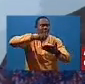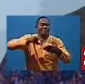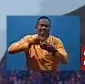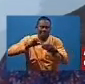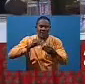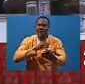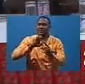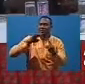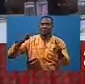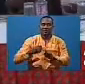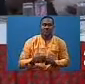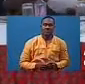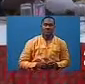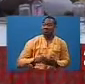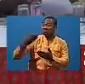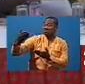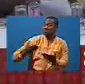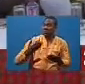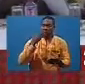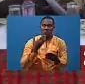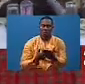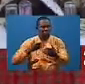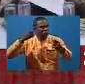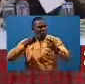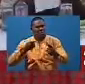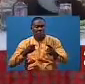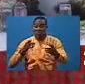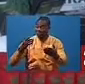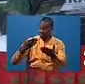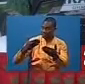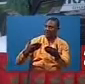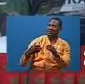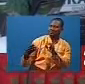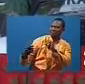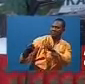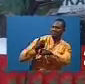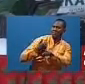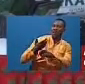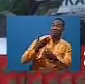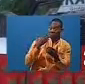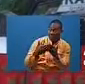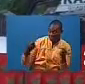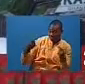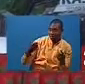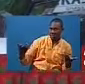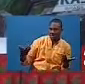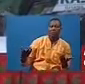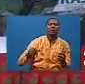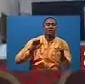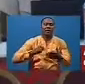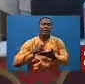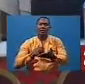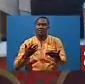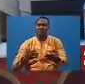the environment. Welcoming constructive criticism to shape media reportage, the president of the Ghana Journalist